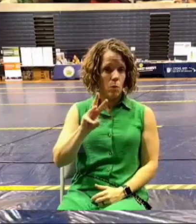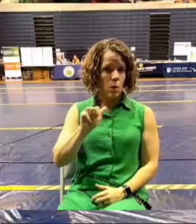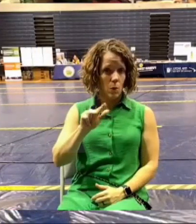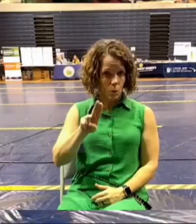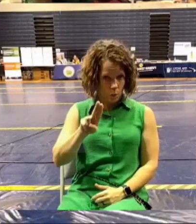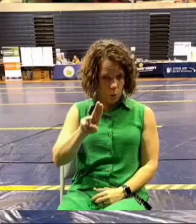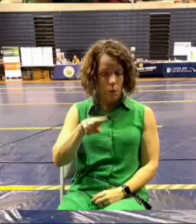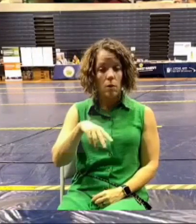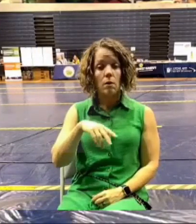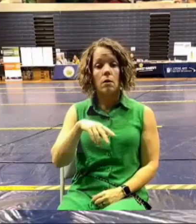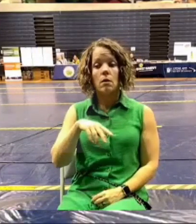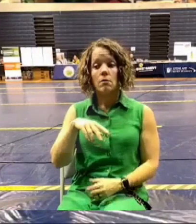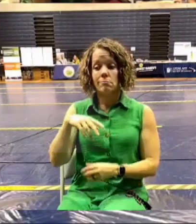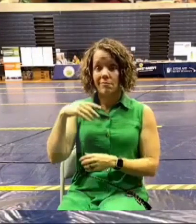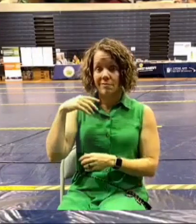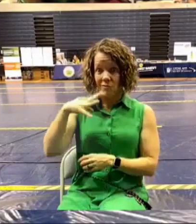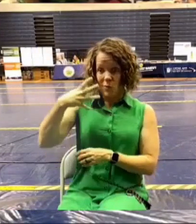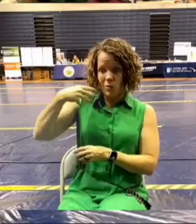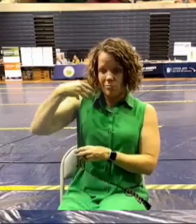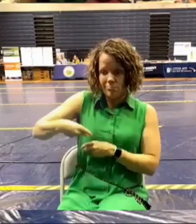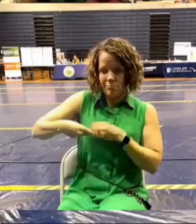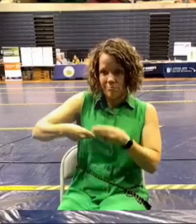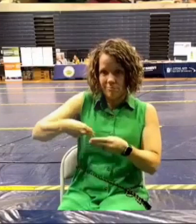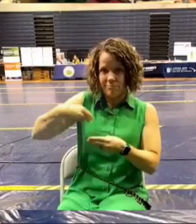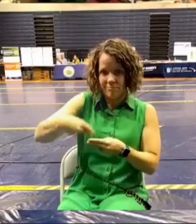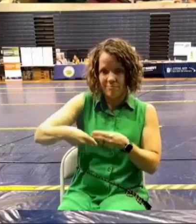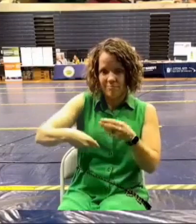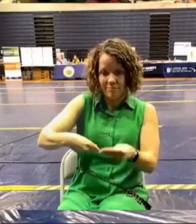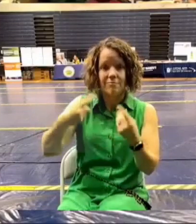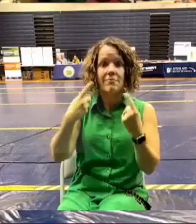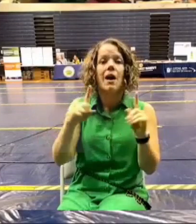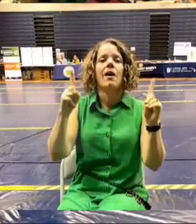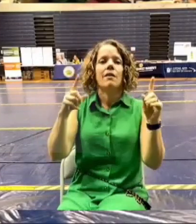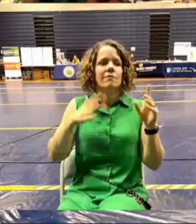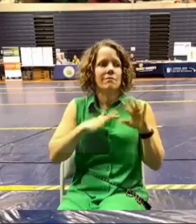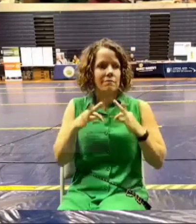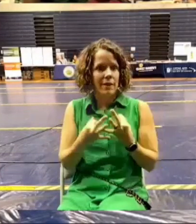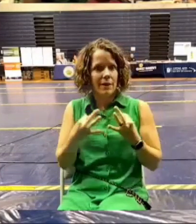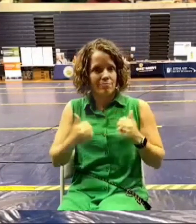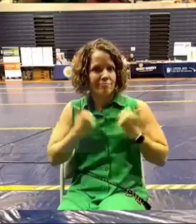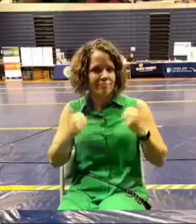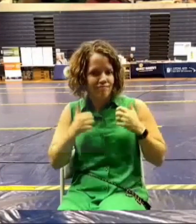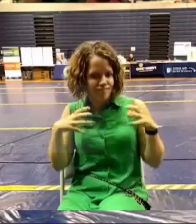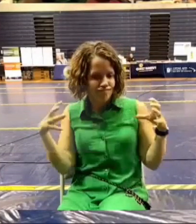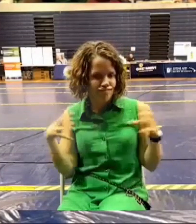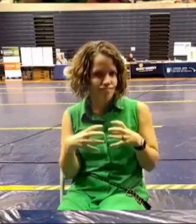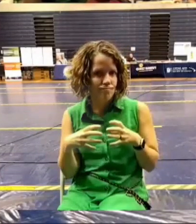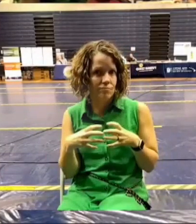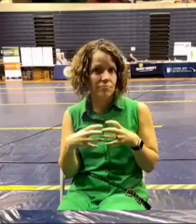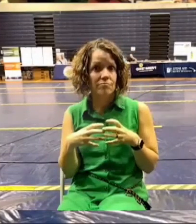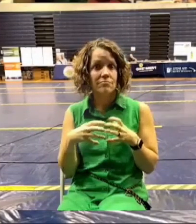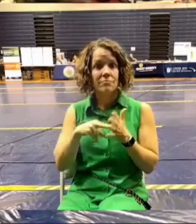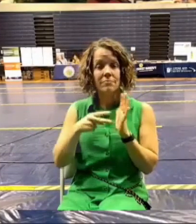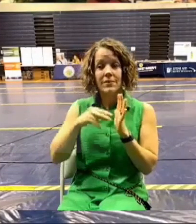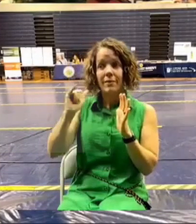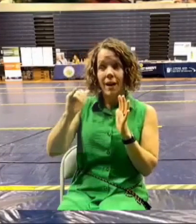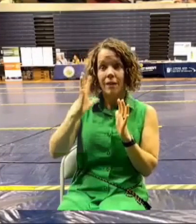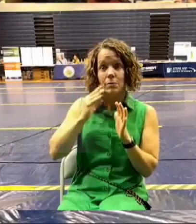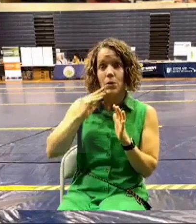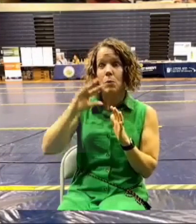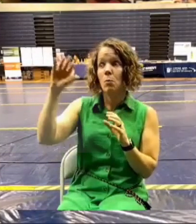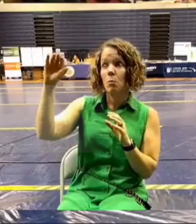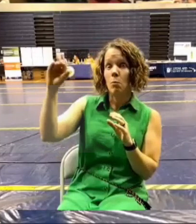And today, four generations later, here we are. So everything that I know is of the immigrant experience,